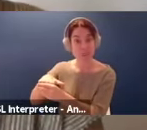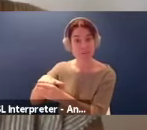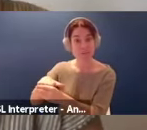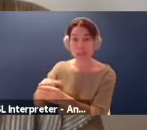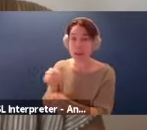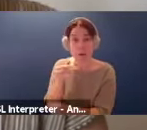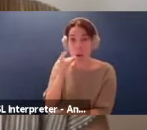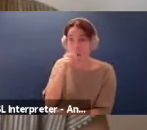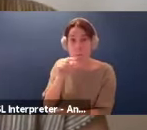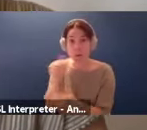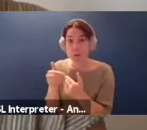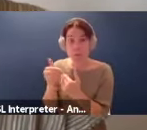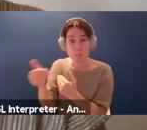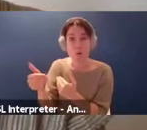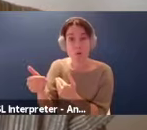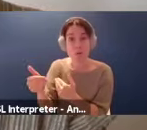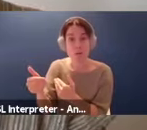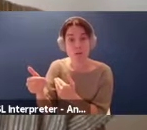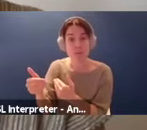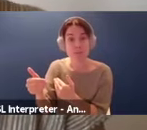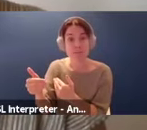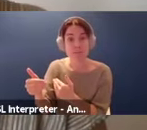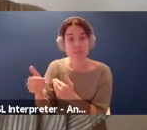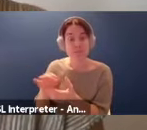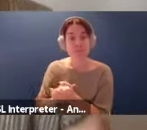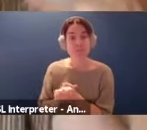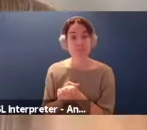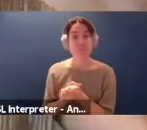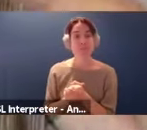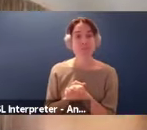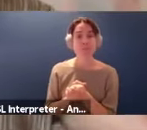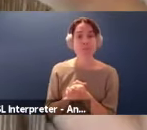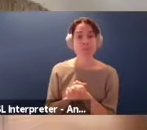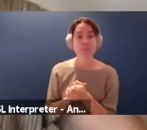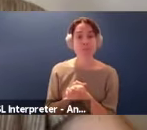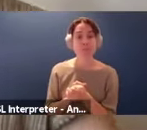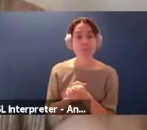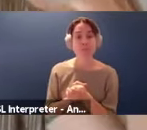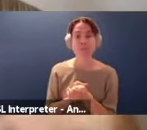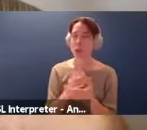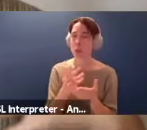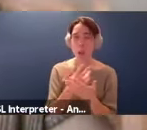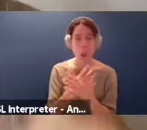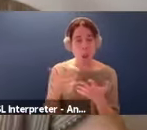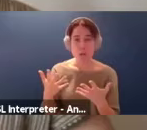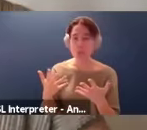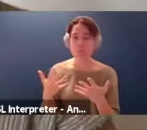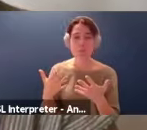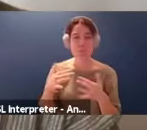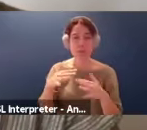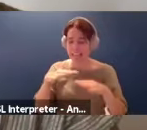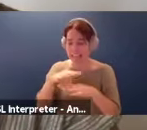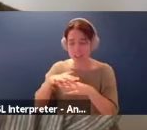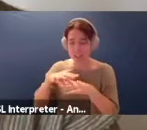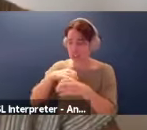after the first boat with enslaved africans on this continent and there's interge and lots of intergenerational stuff that gets